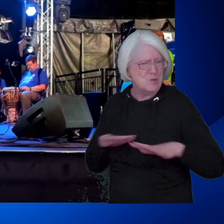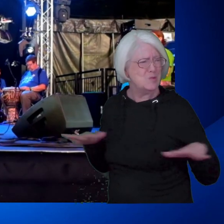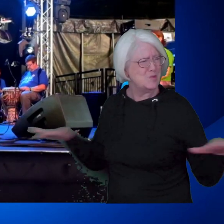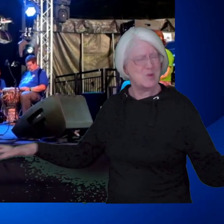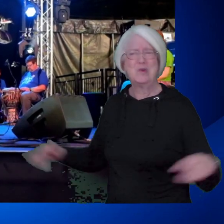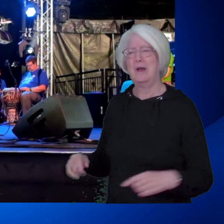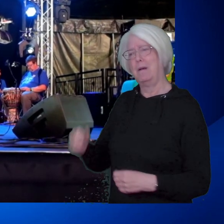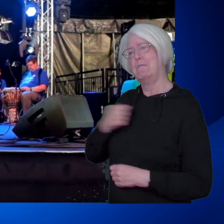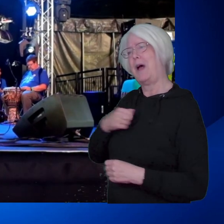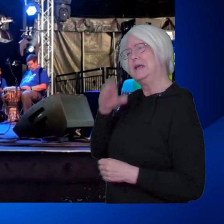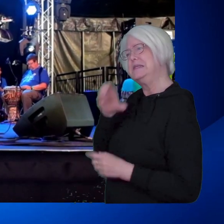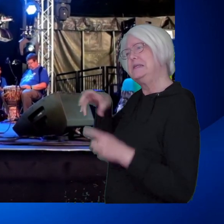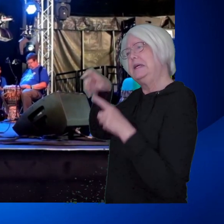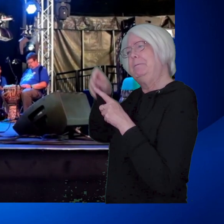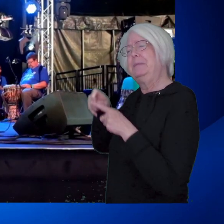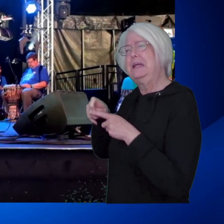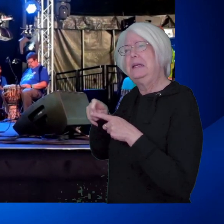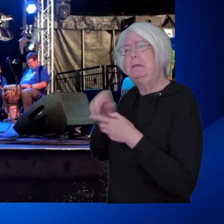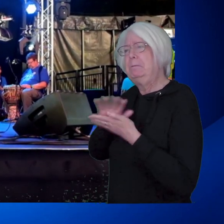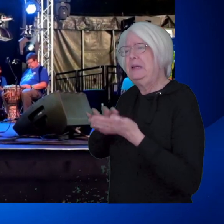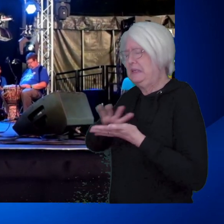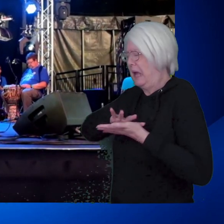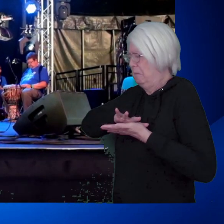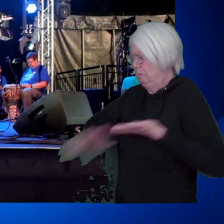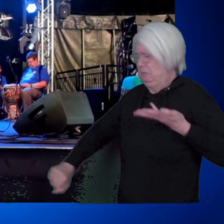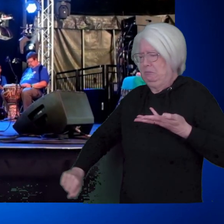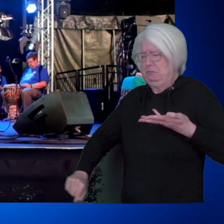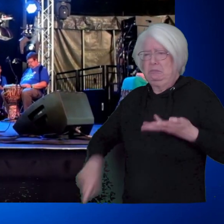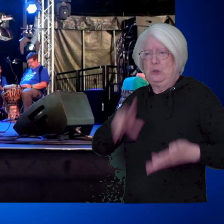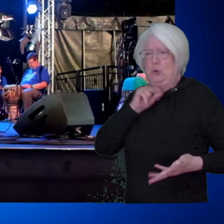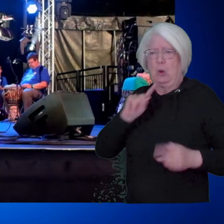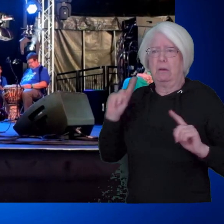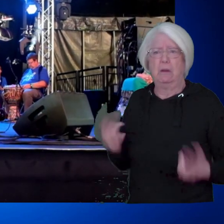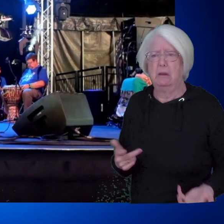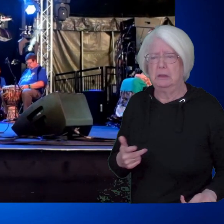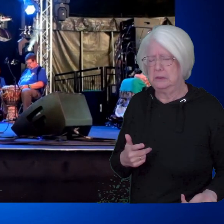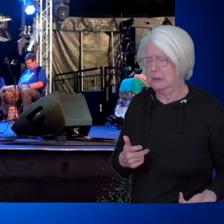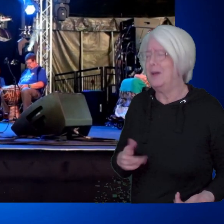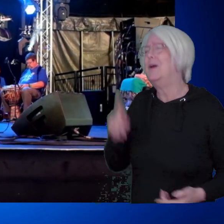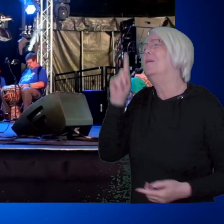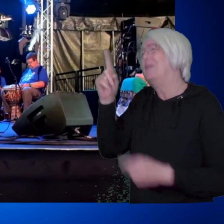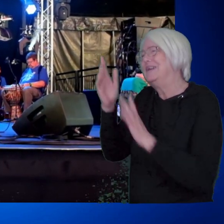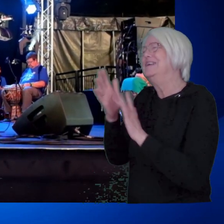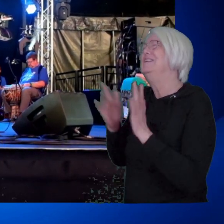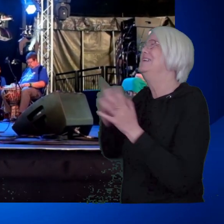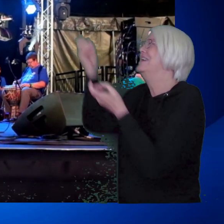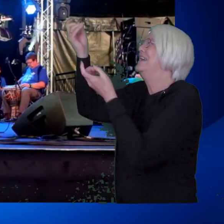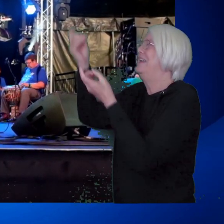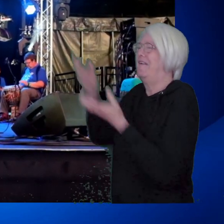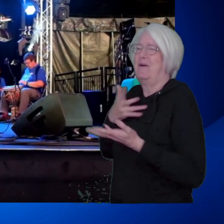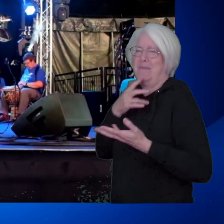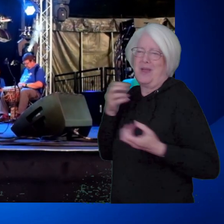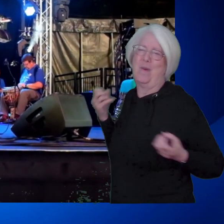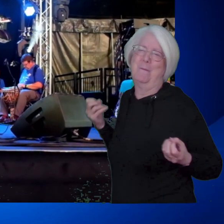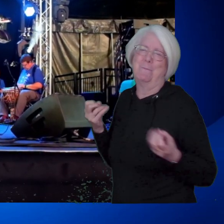My cerebral palsy has robbed me of the ability to talk, but Jesus has given me a